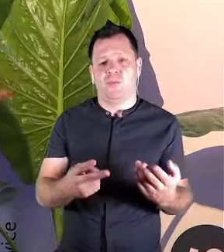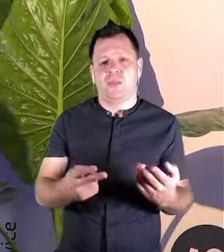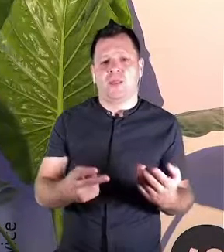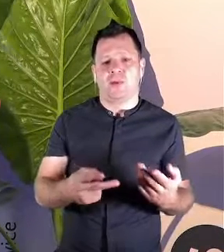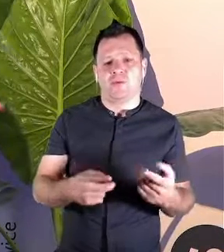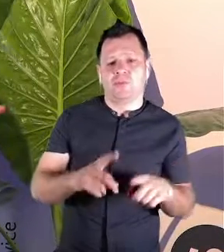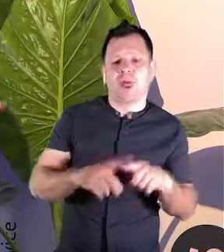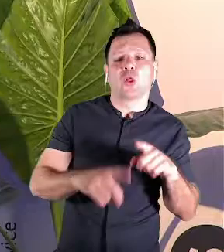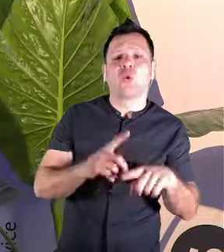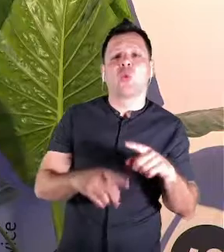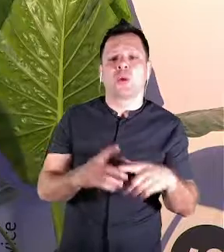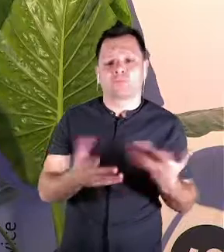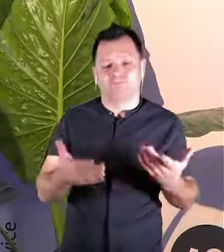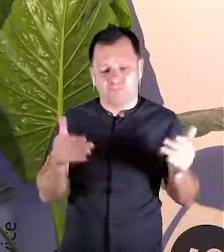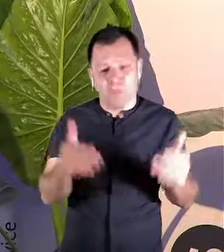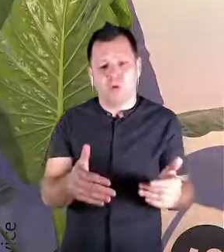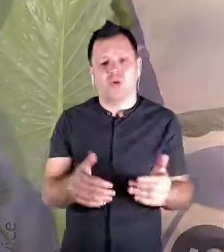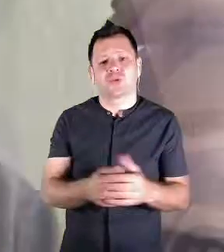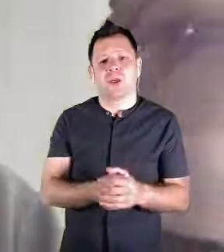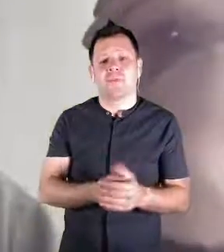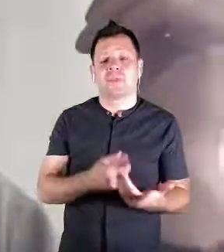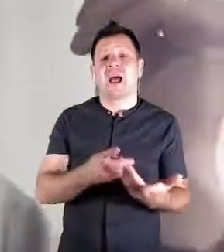not care about the nature.